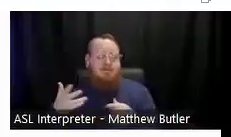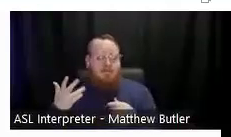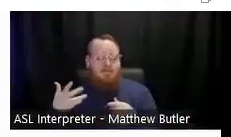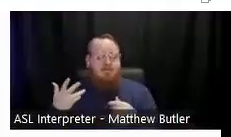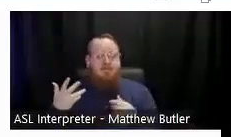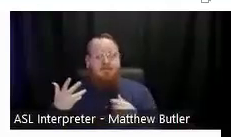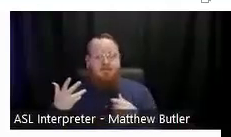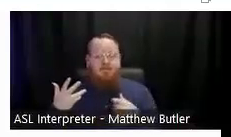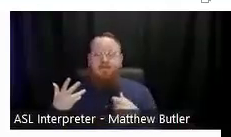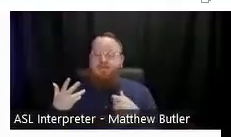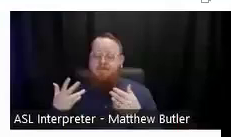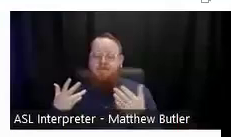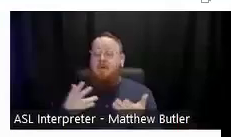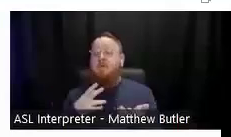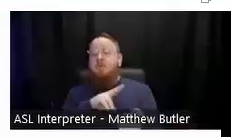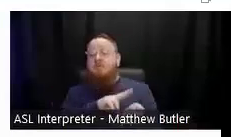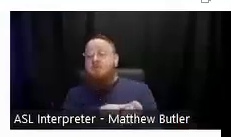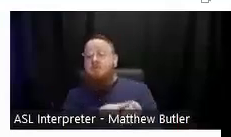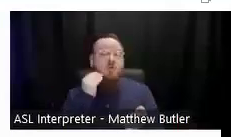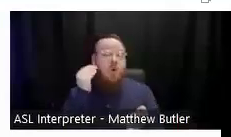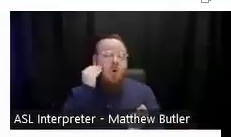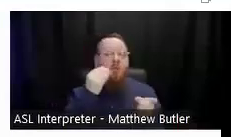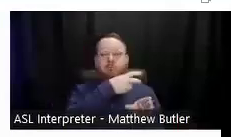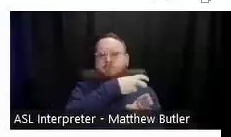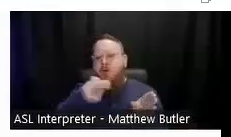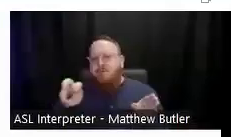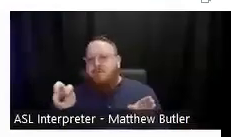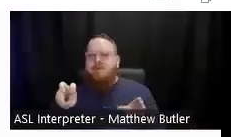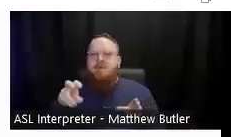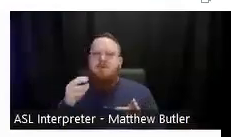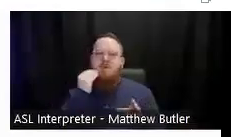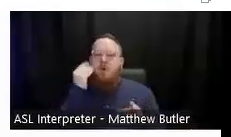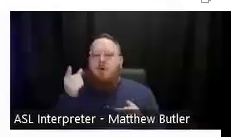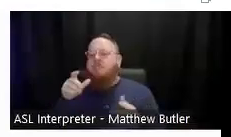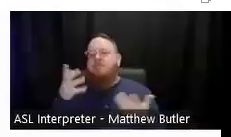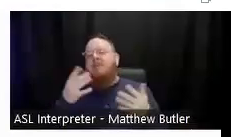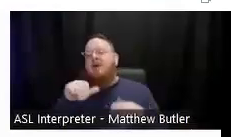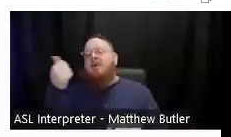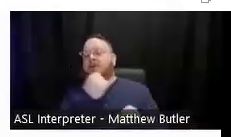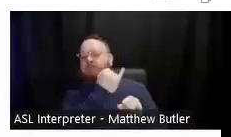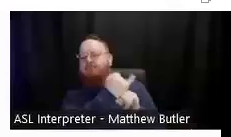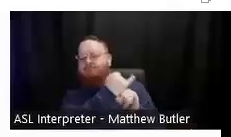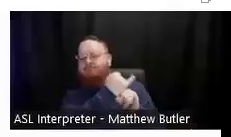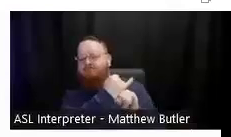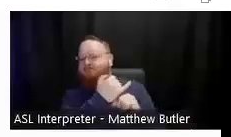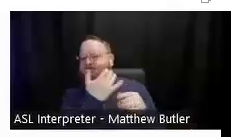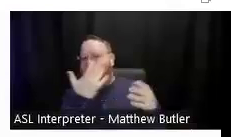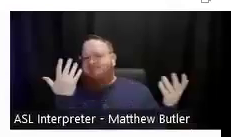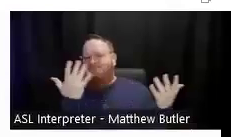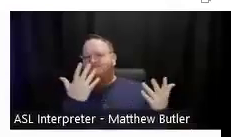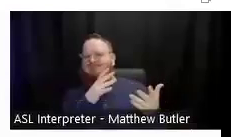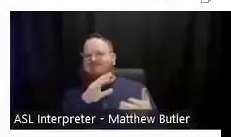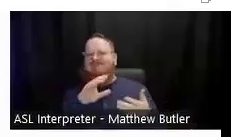transition out of nursing homes or other institutions. They aren't all nursing homes. But it also includes